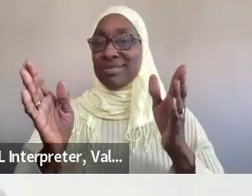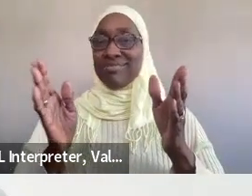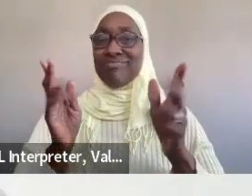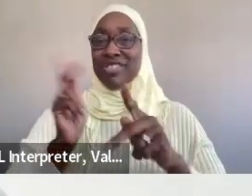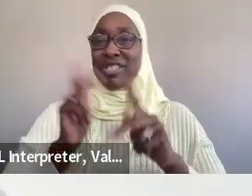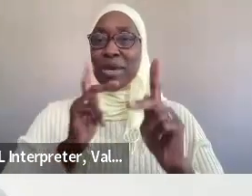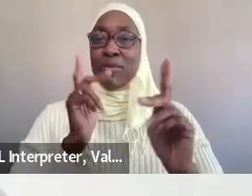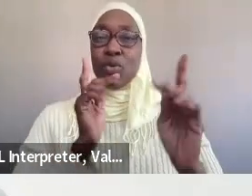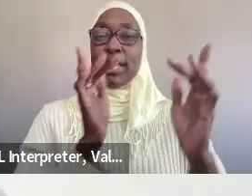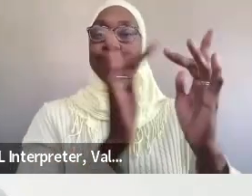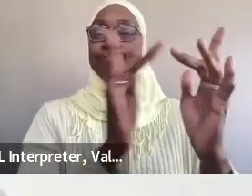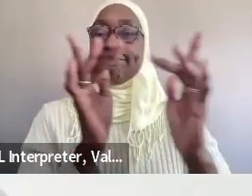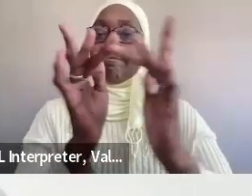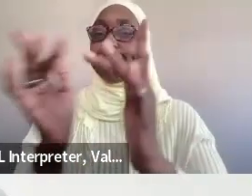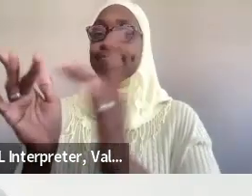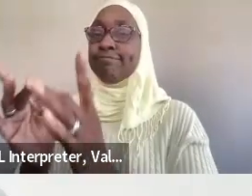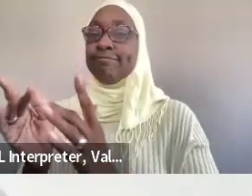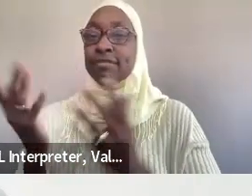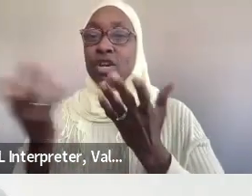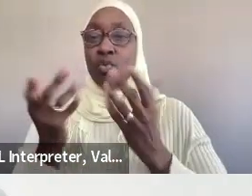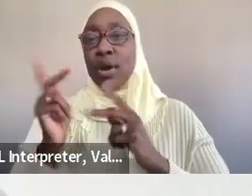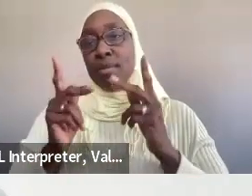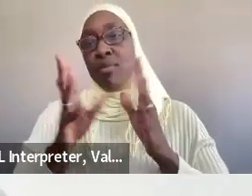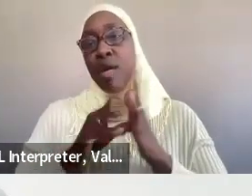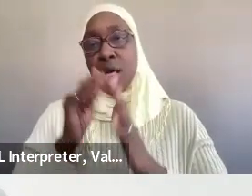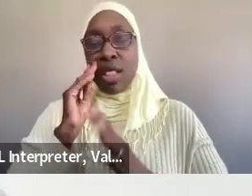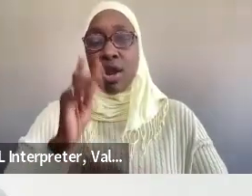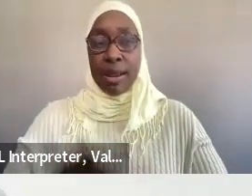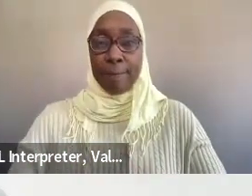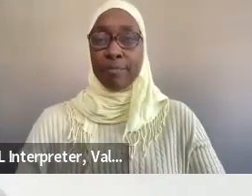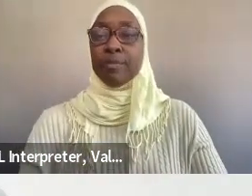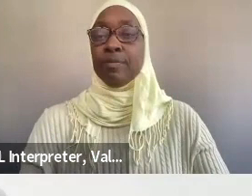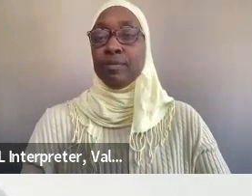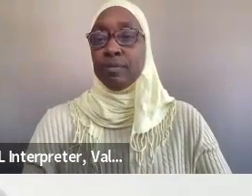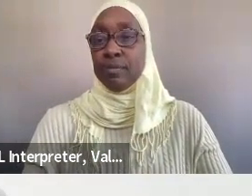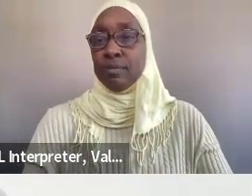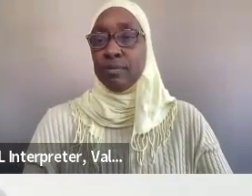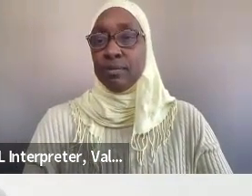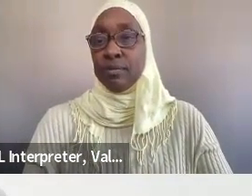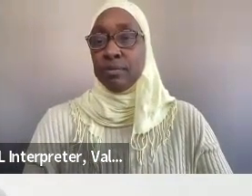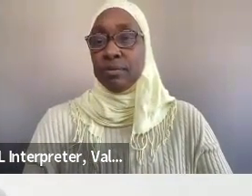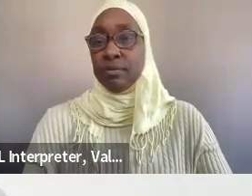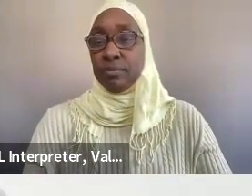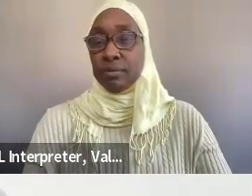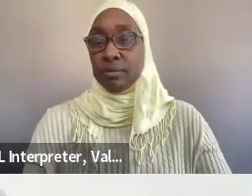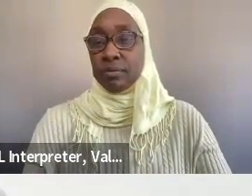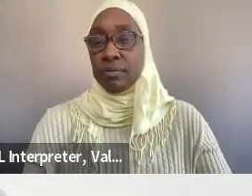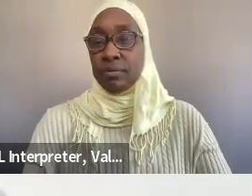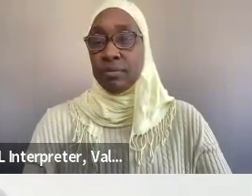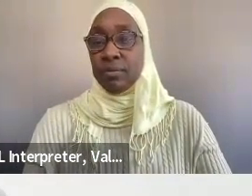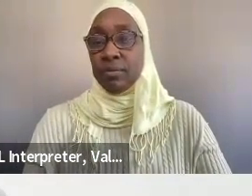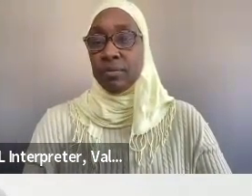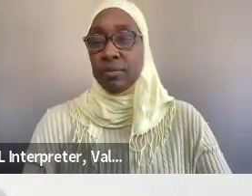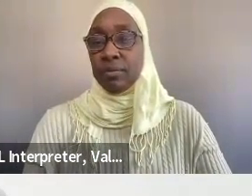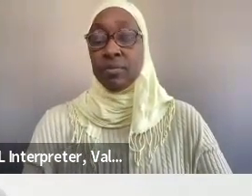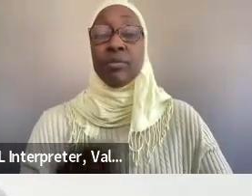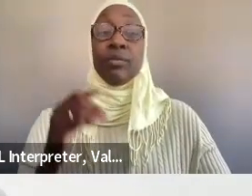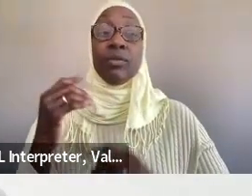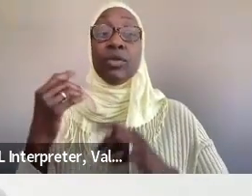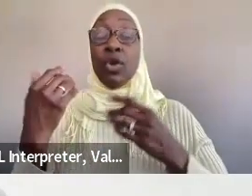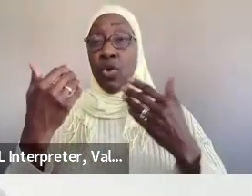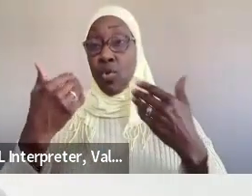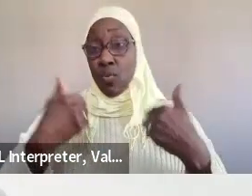learning. We've also done some social events. We collaborated with other